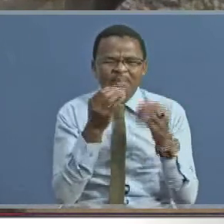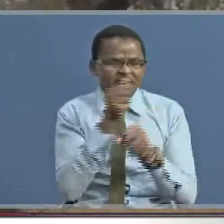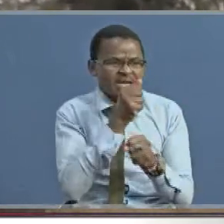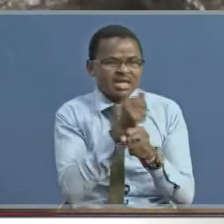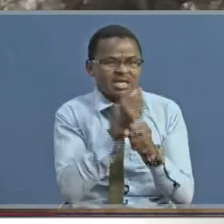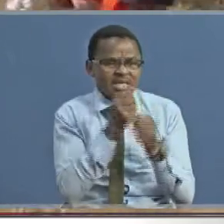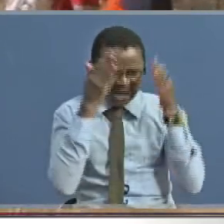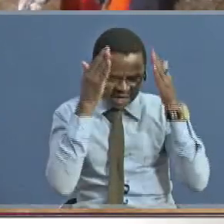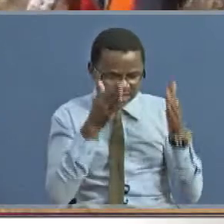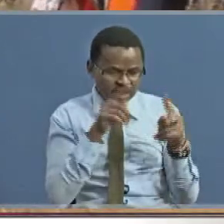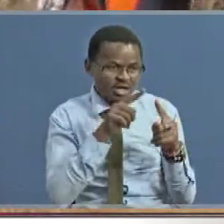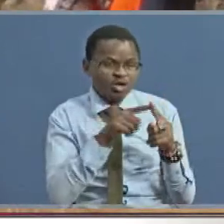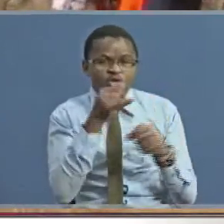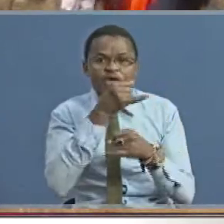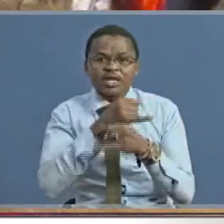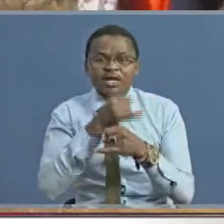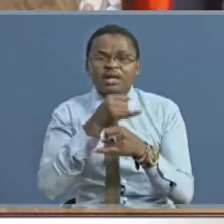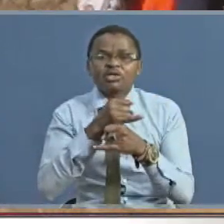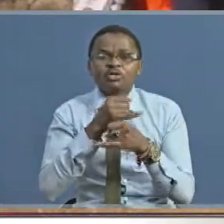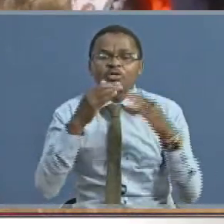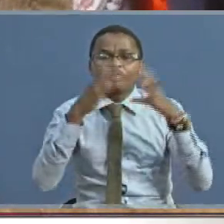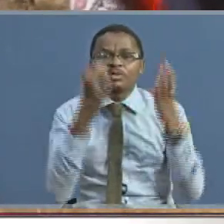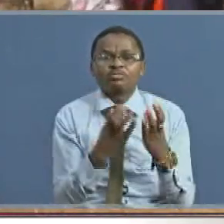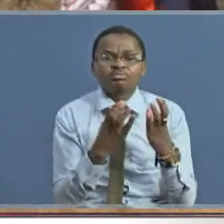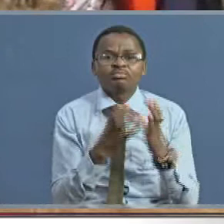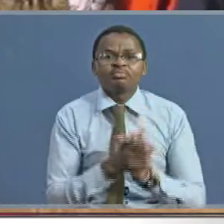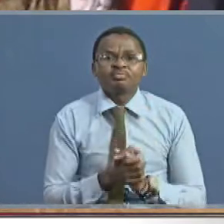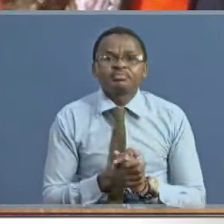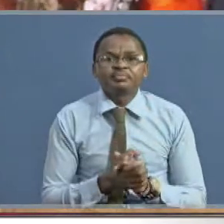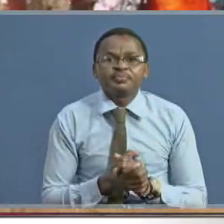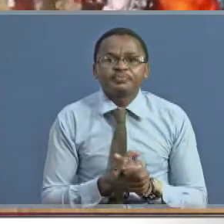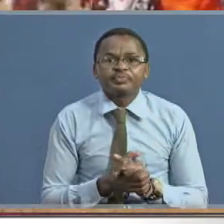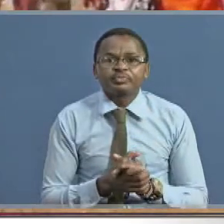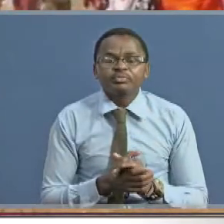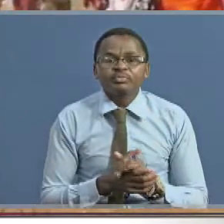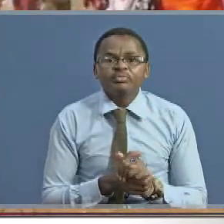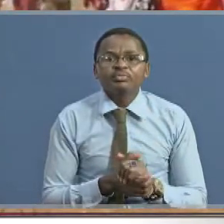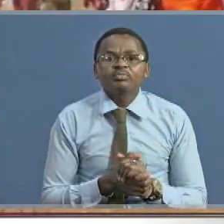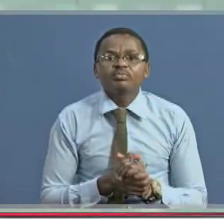have caught the attention of the international community. Brian Itava, KUTV.